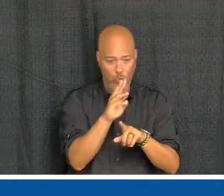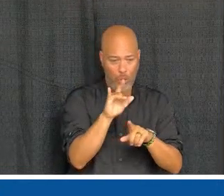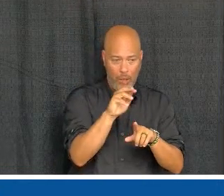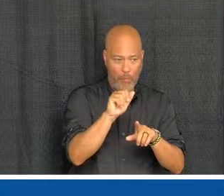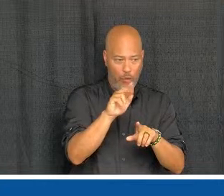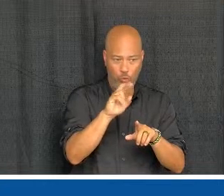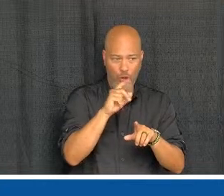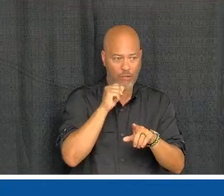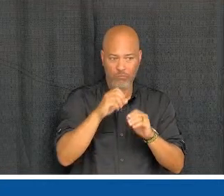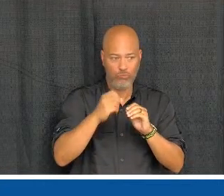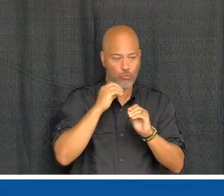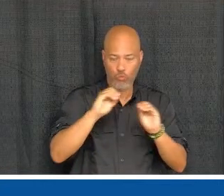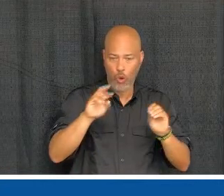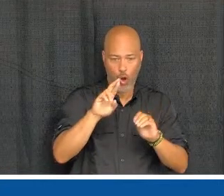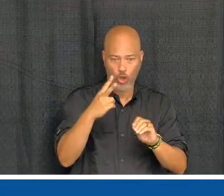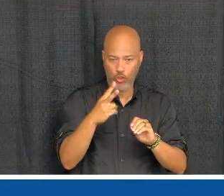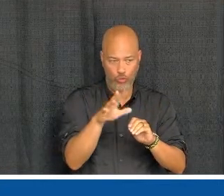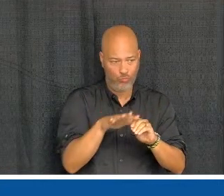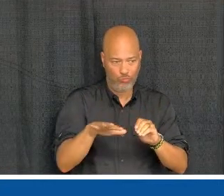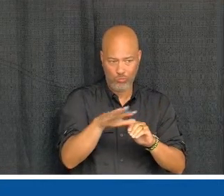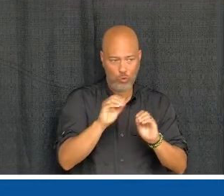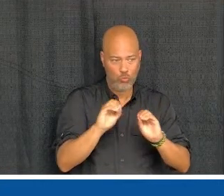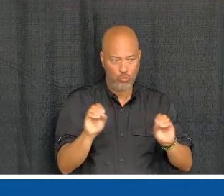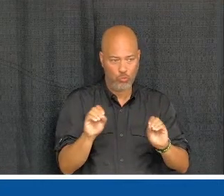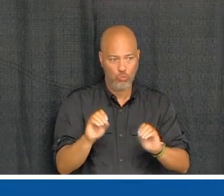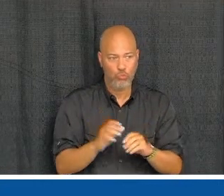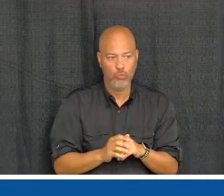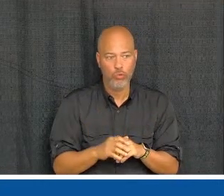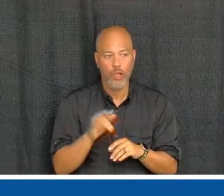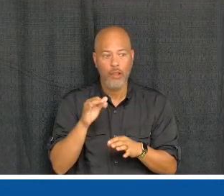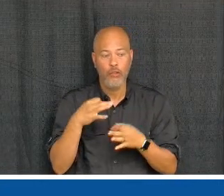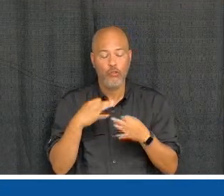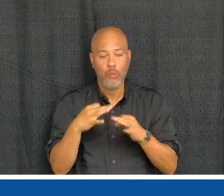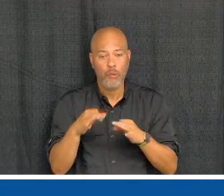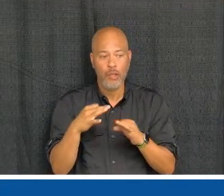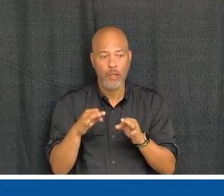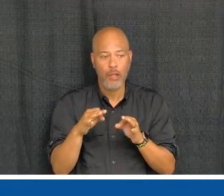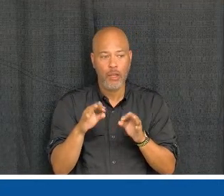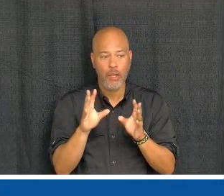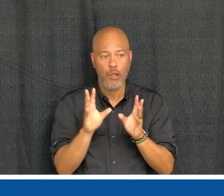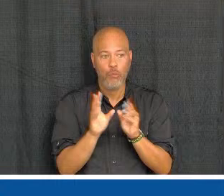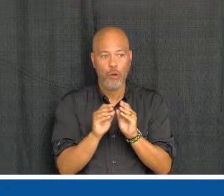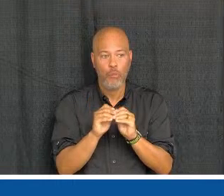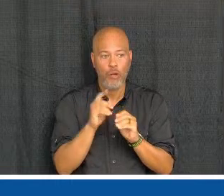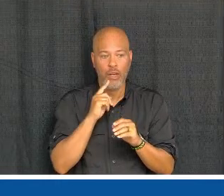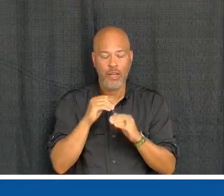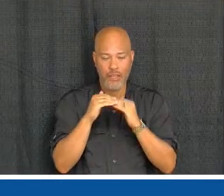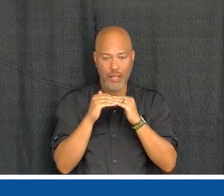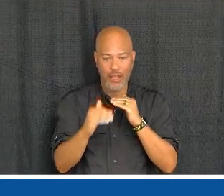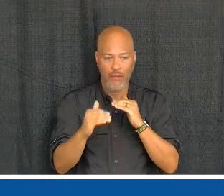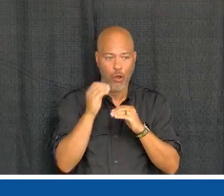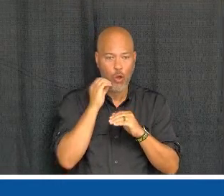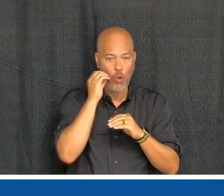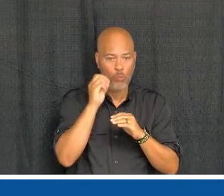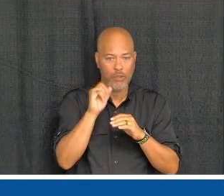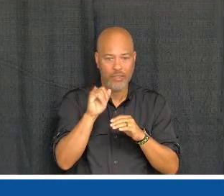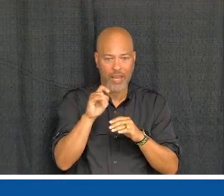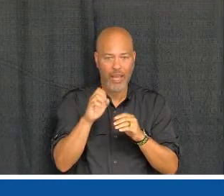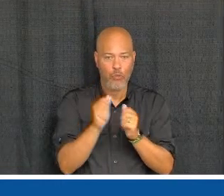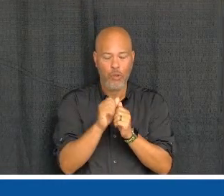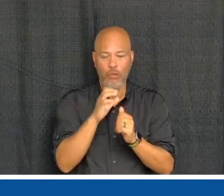not an extension of any R2 in the area. The description of the property is a relatively level single-family home site with some